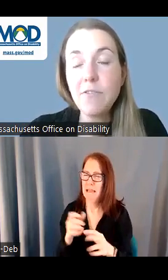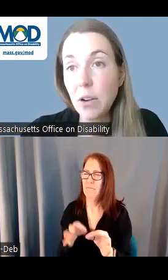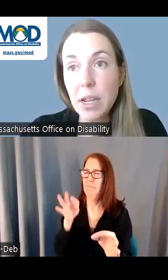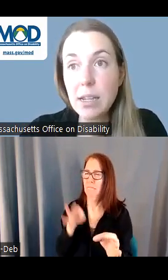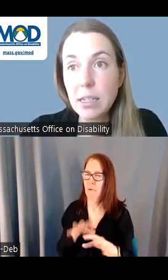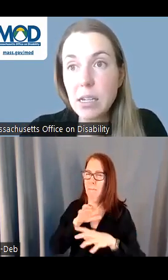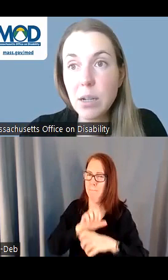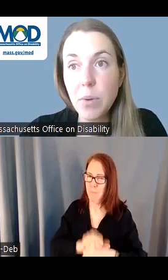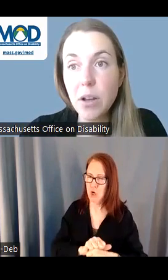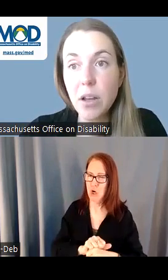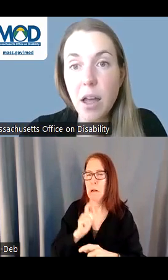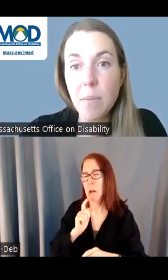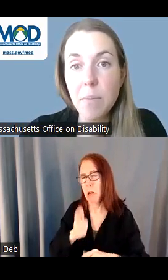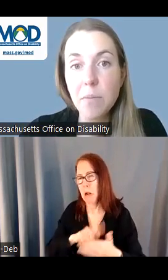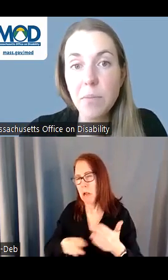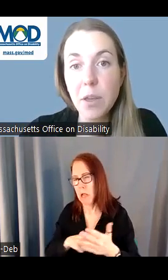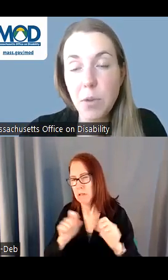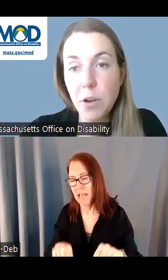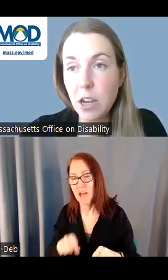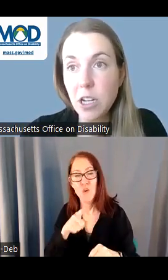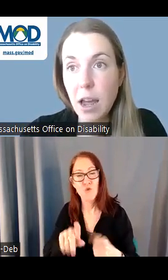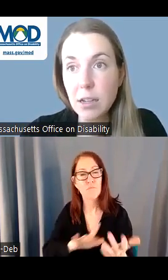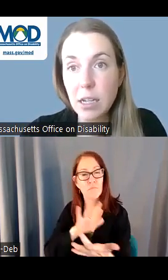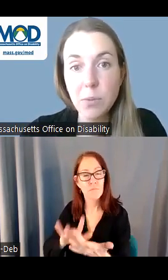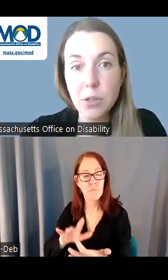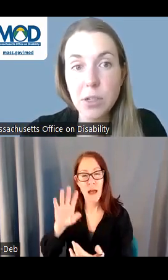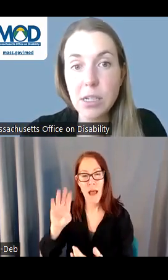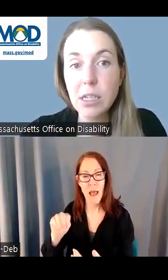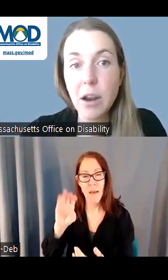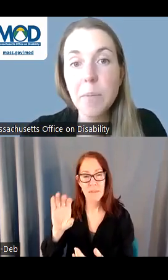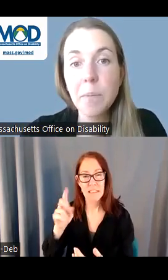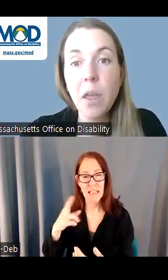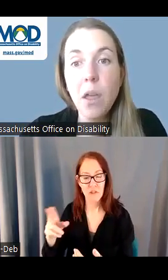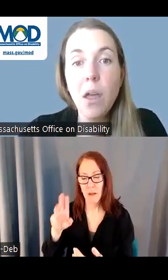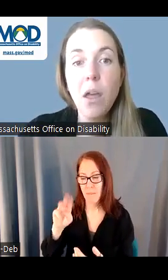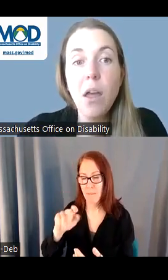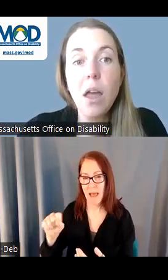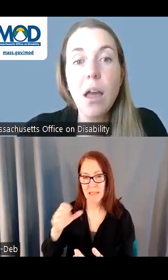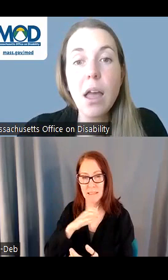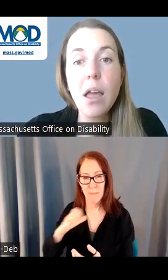it's very easy to book communication access resources there.